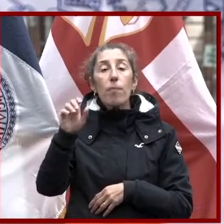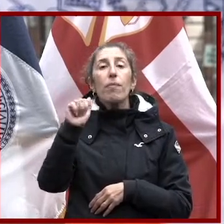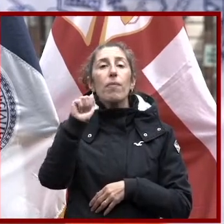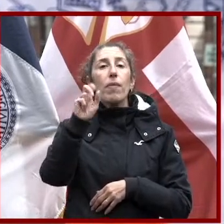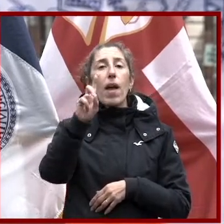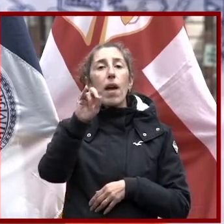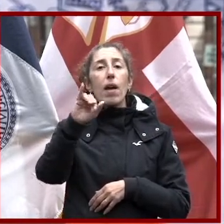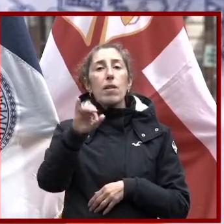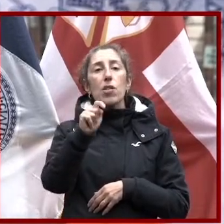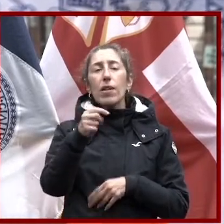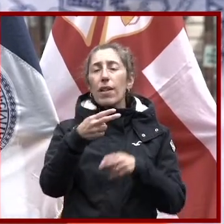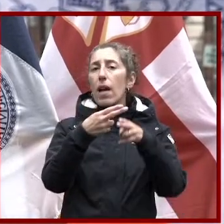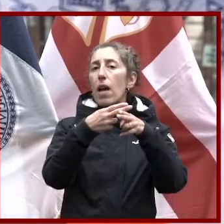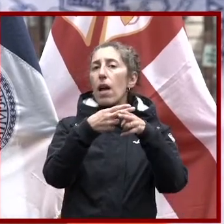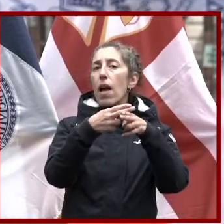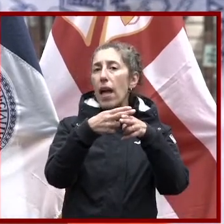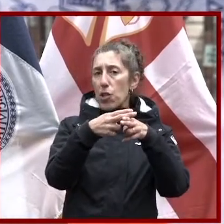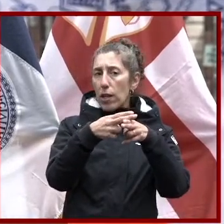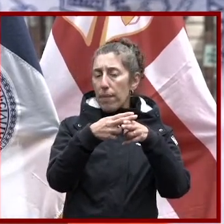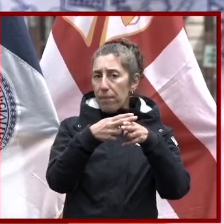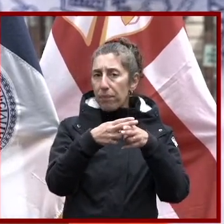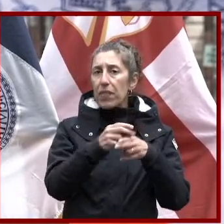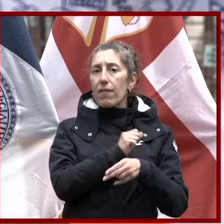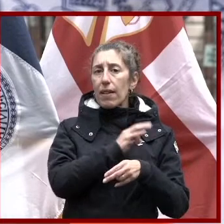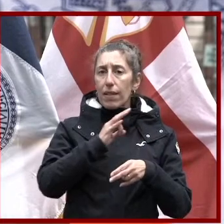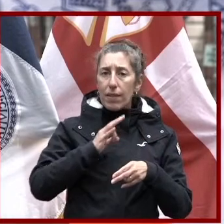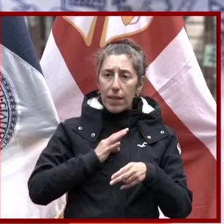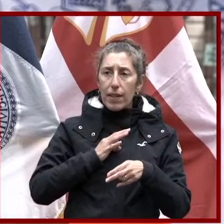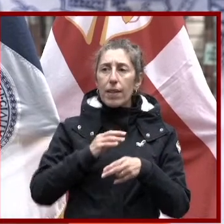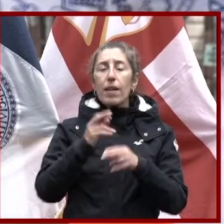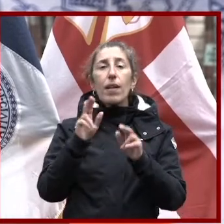proud members of ACT UAW Local